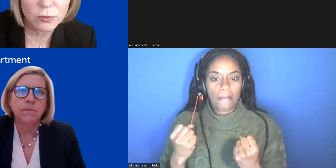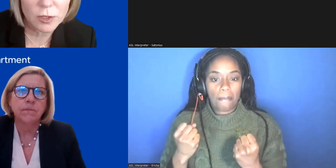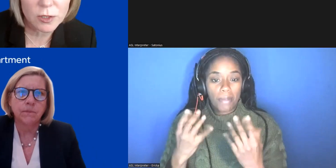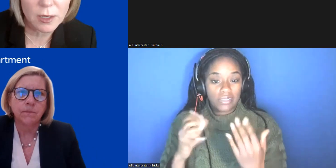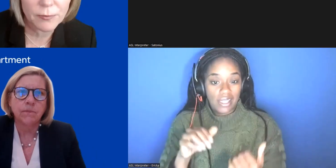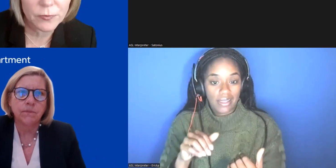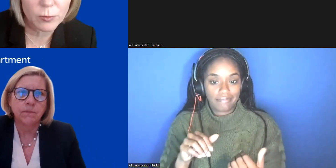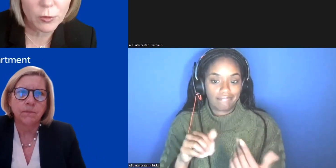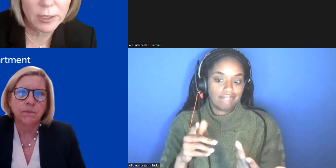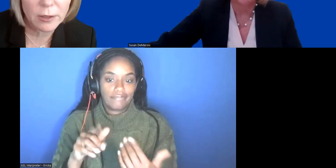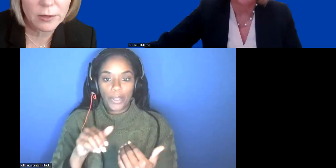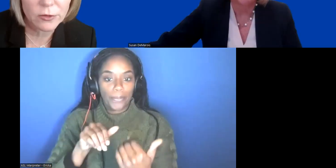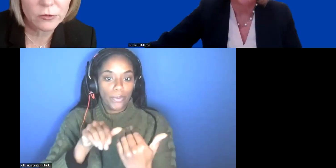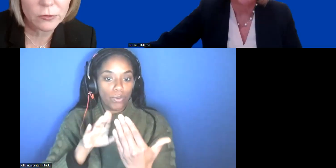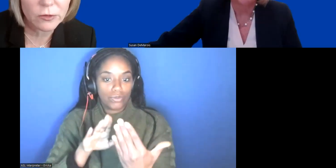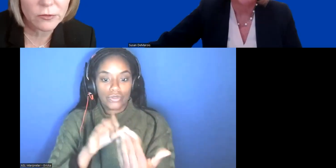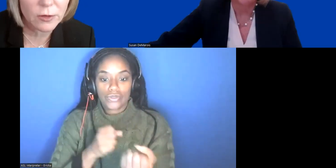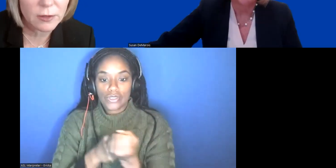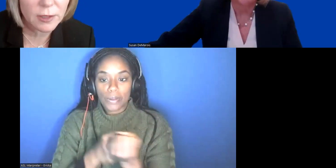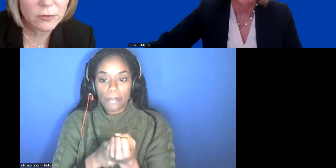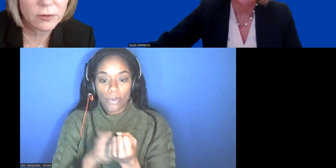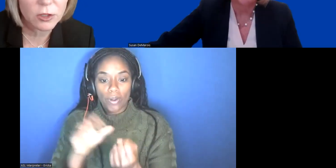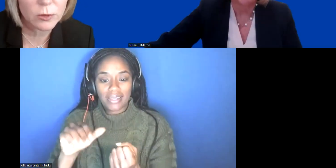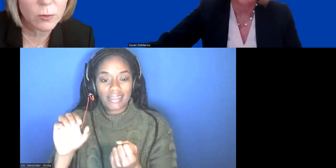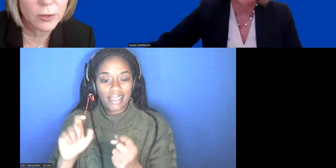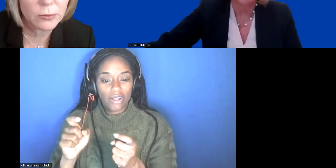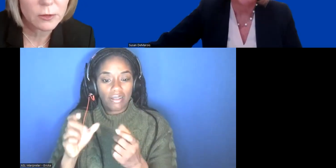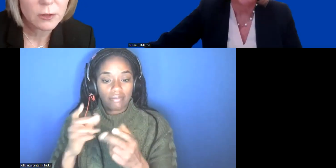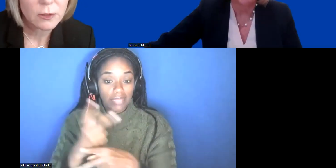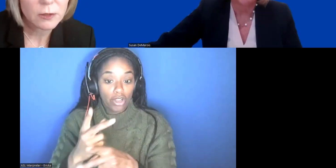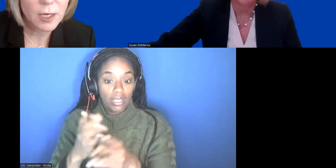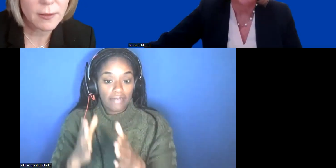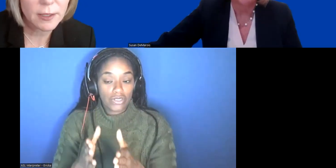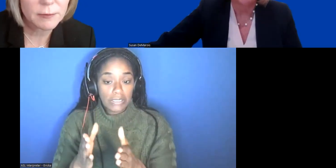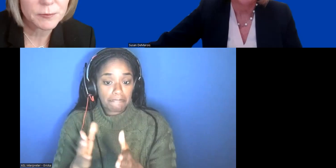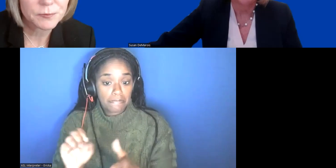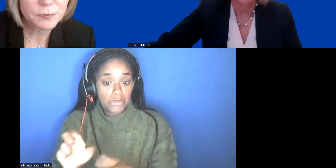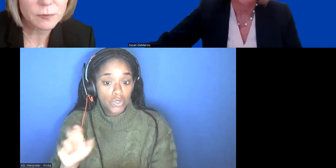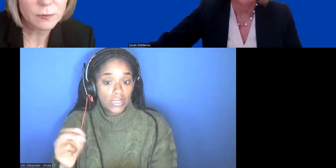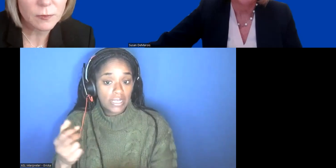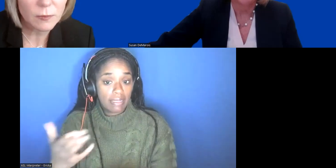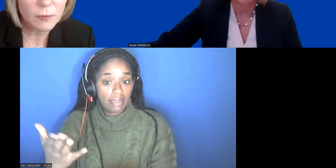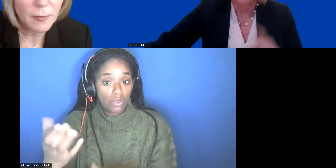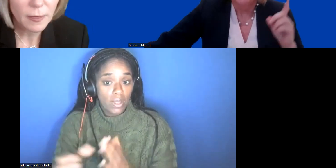approach towards supporting caregivers. Susan, is there anything else that you would want to highlight?